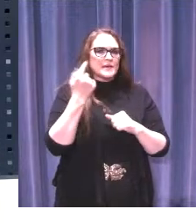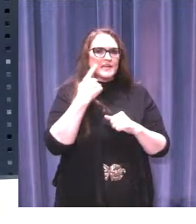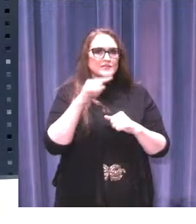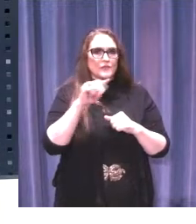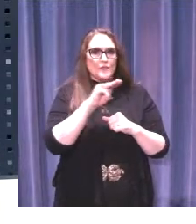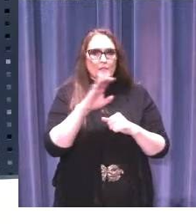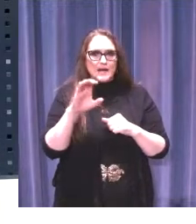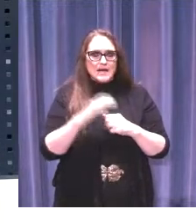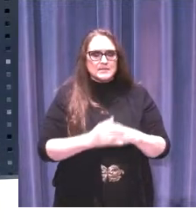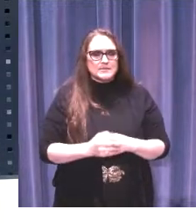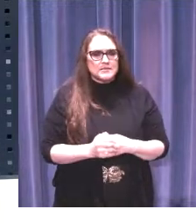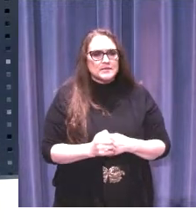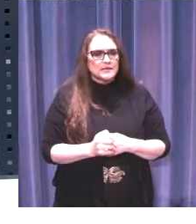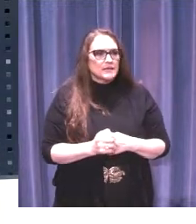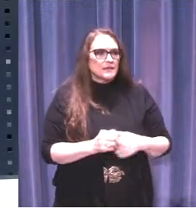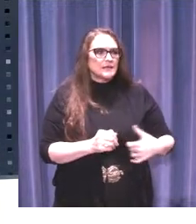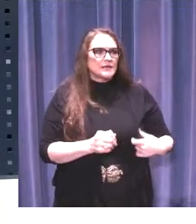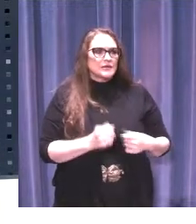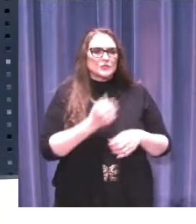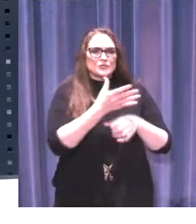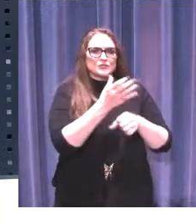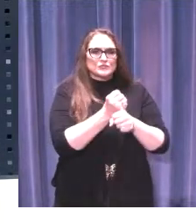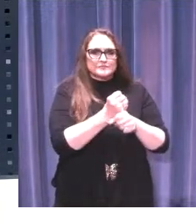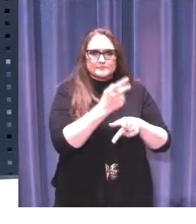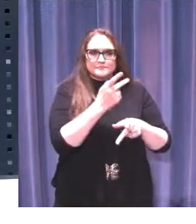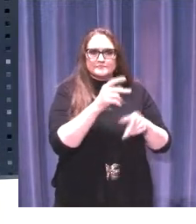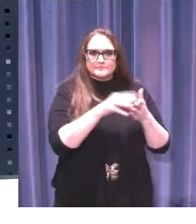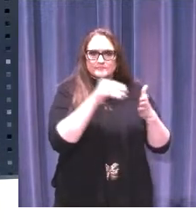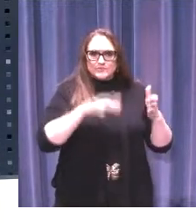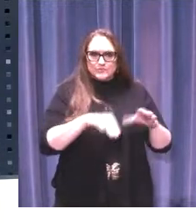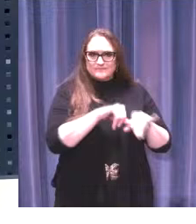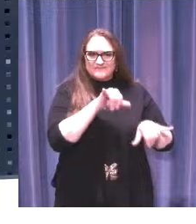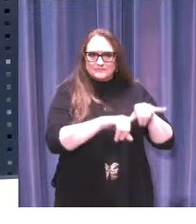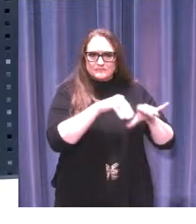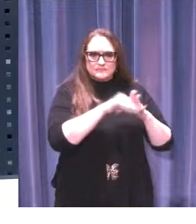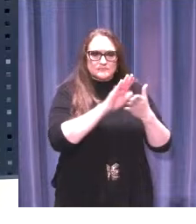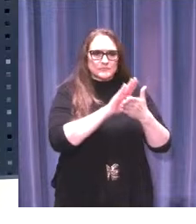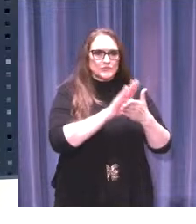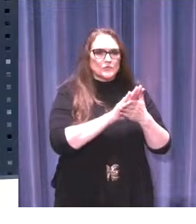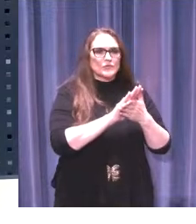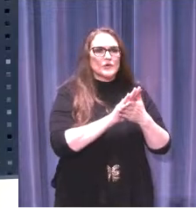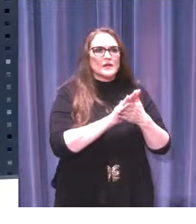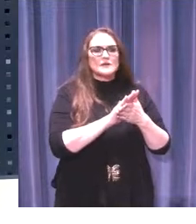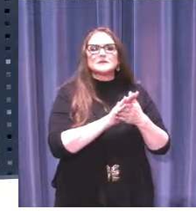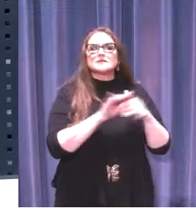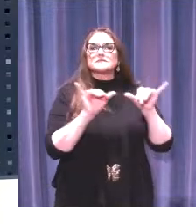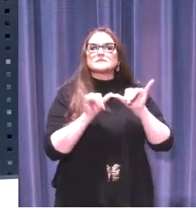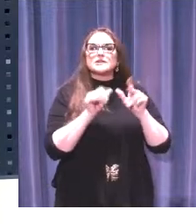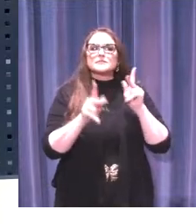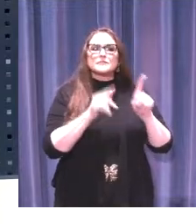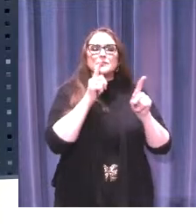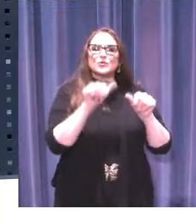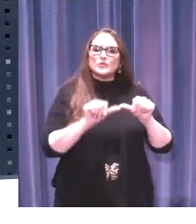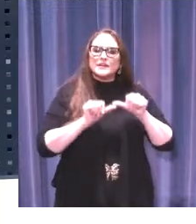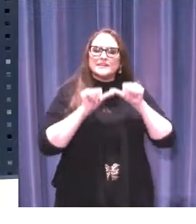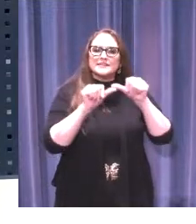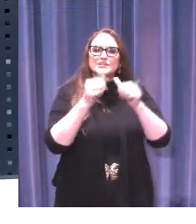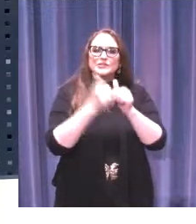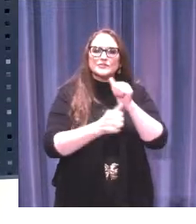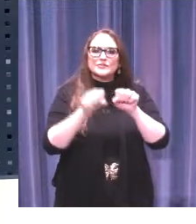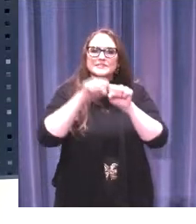Mott are retention rates, measuring those who continue from semester to semester,